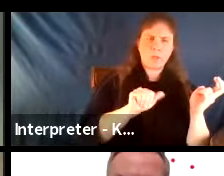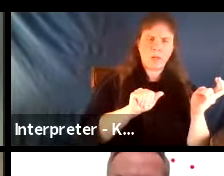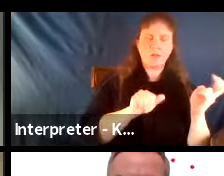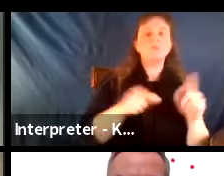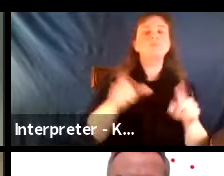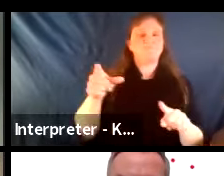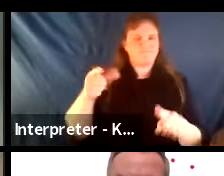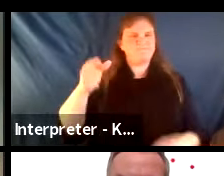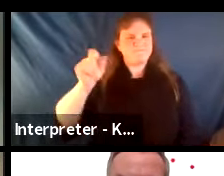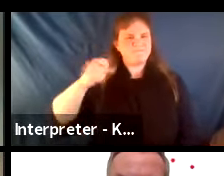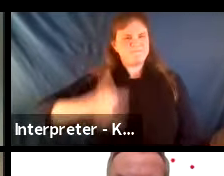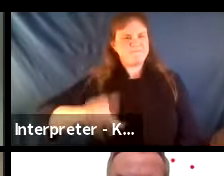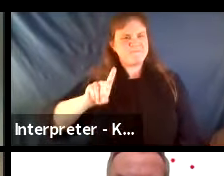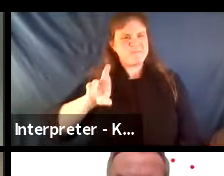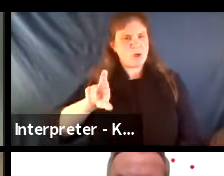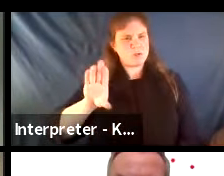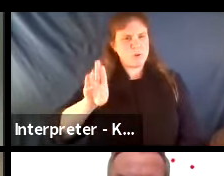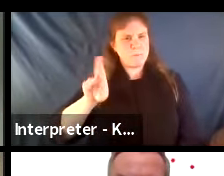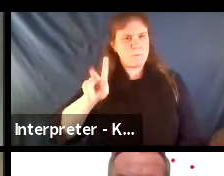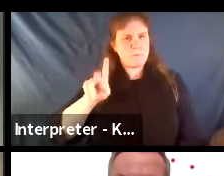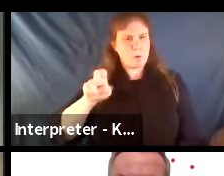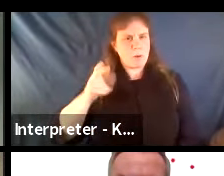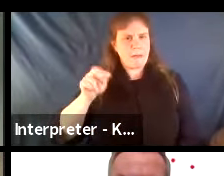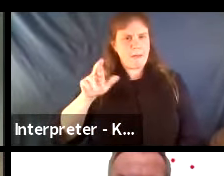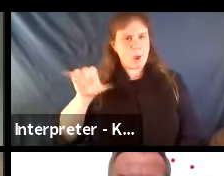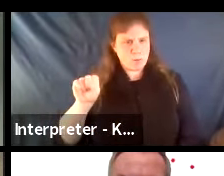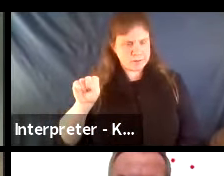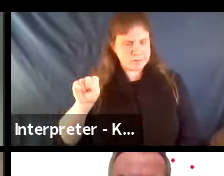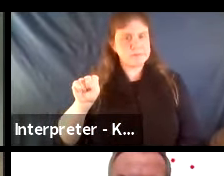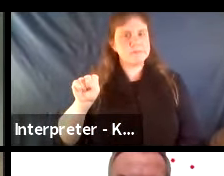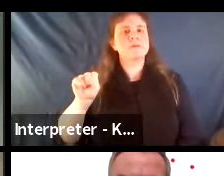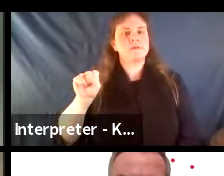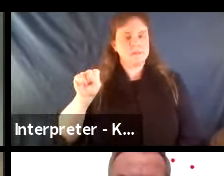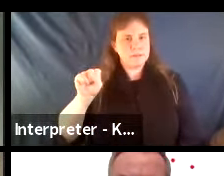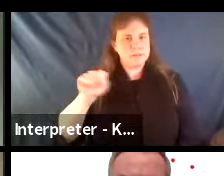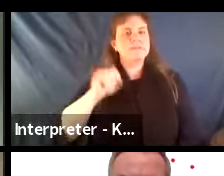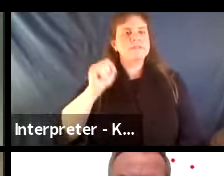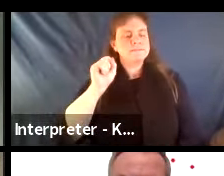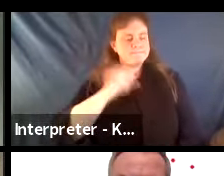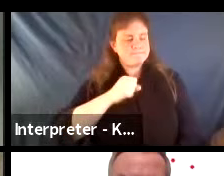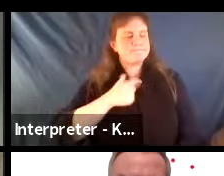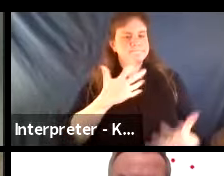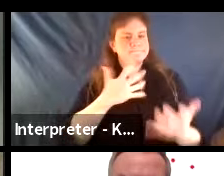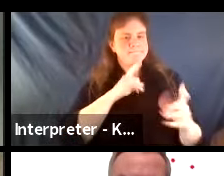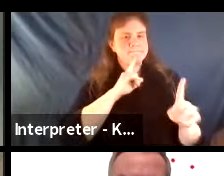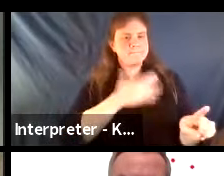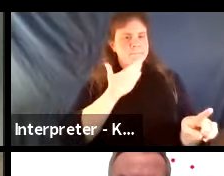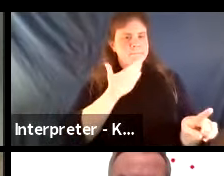much. And so in terms of the